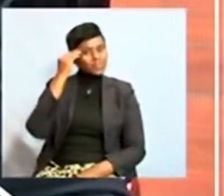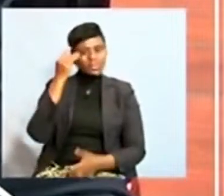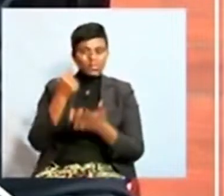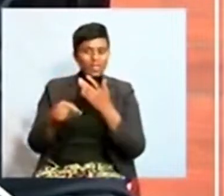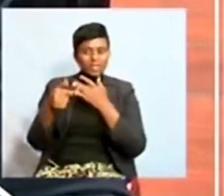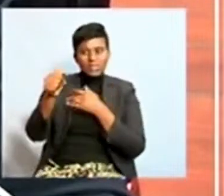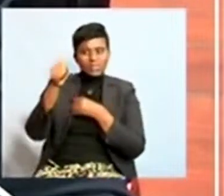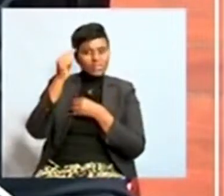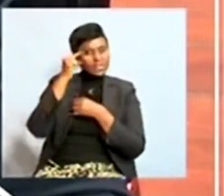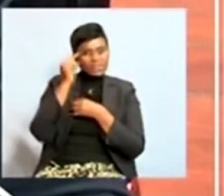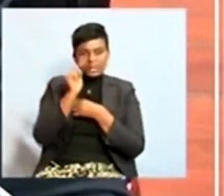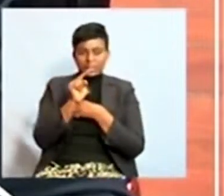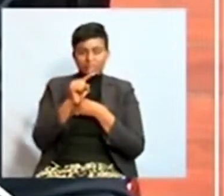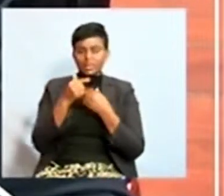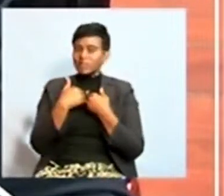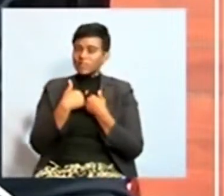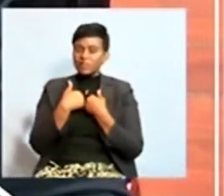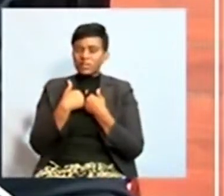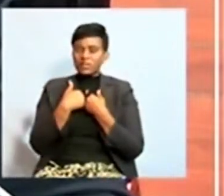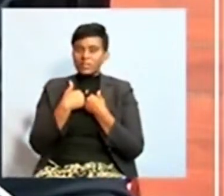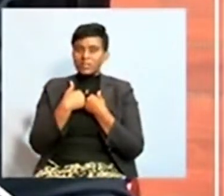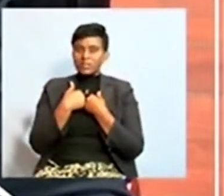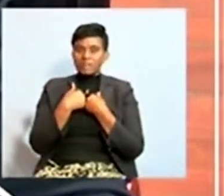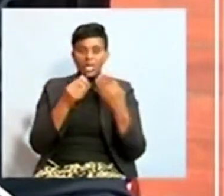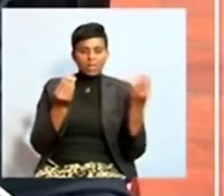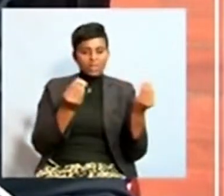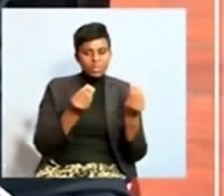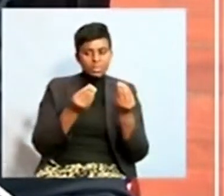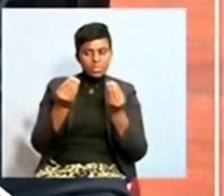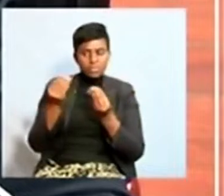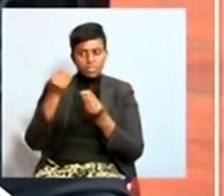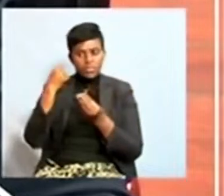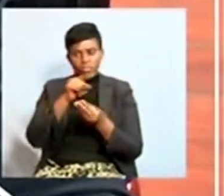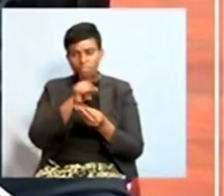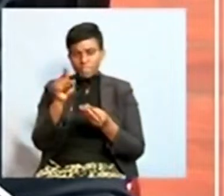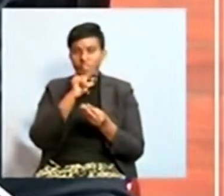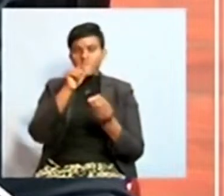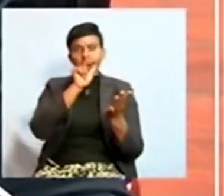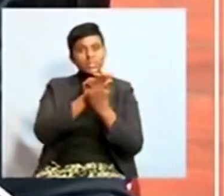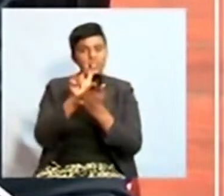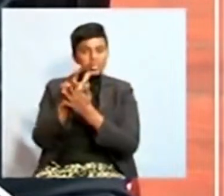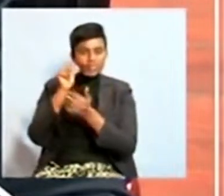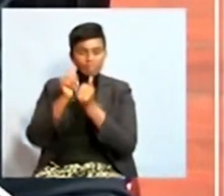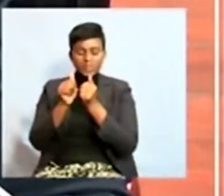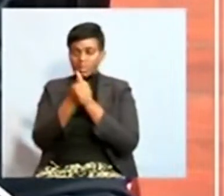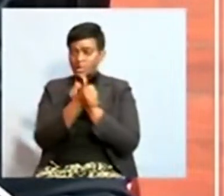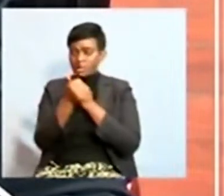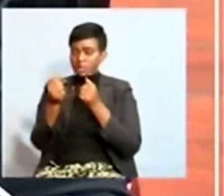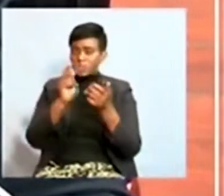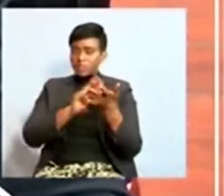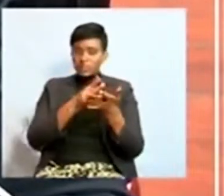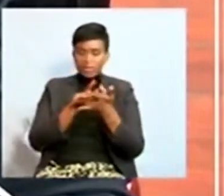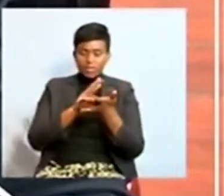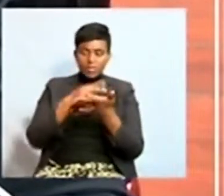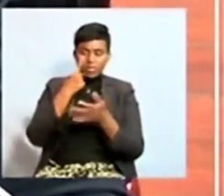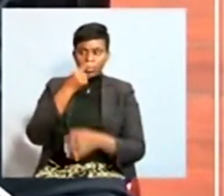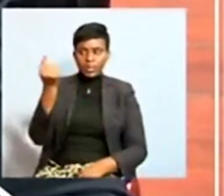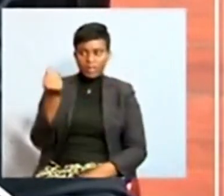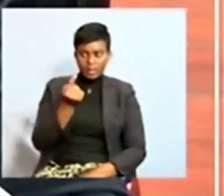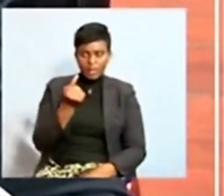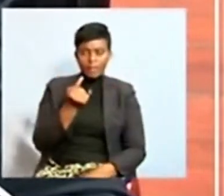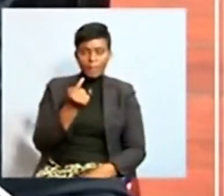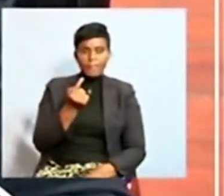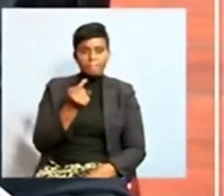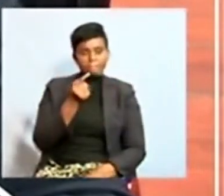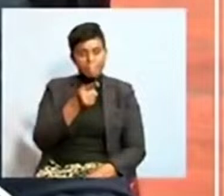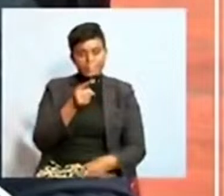you think is the hindrance for them not to sign? Because according to other witnesses who came,